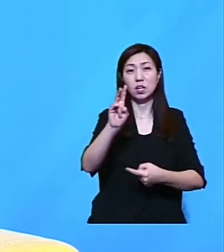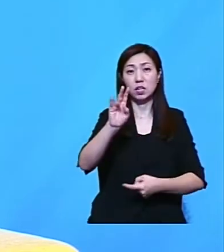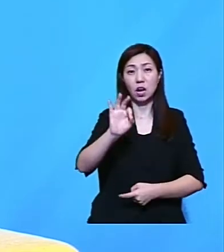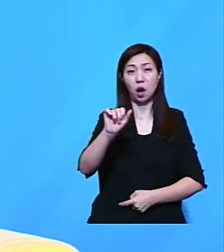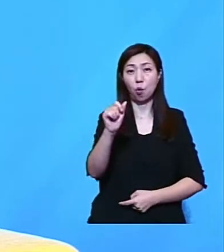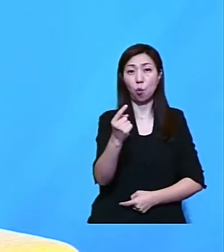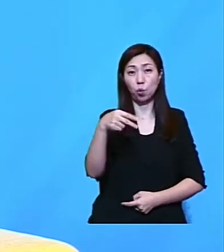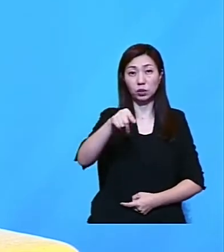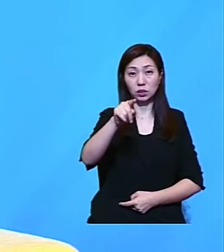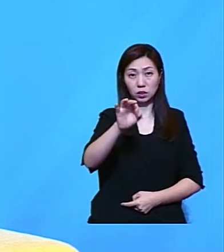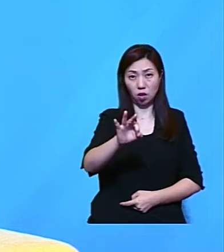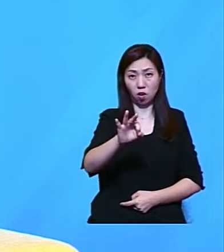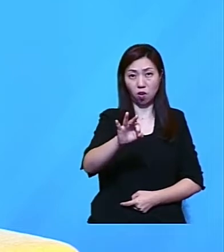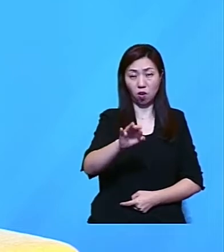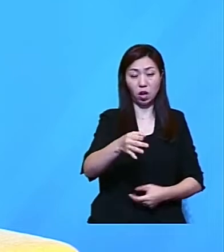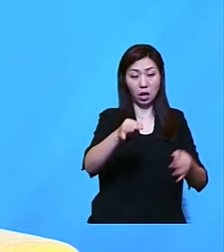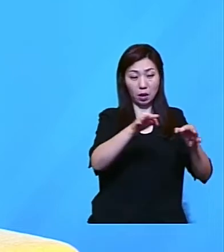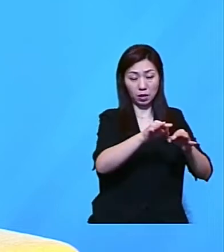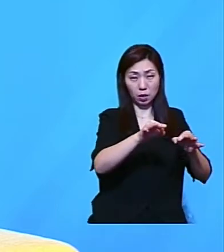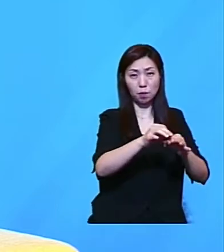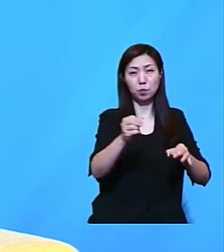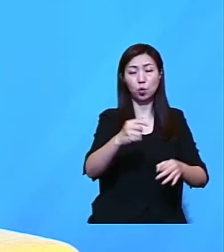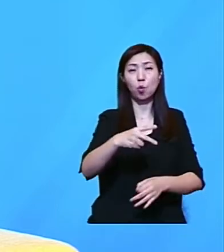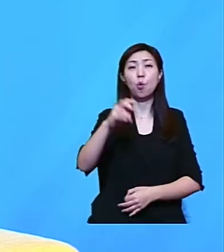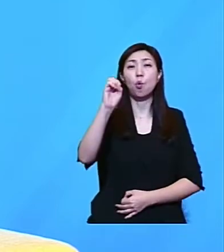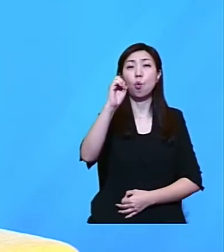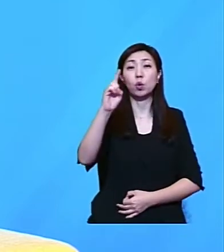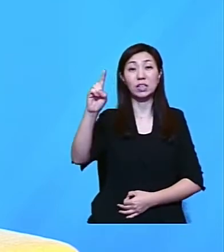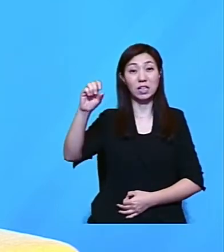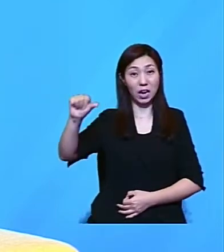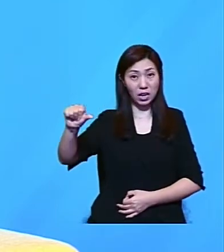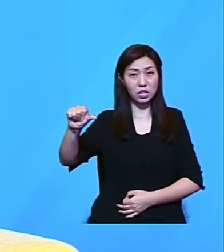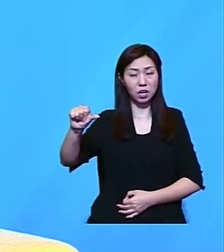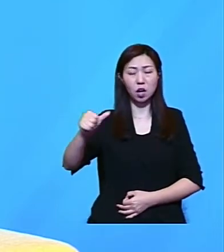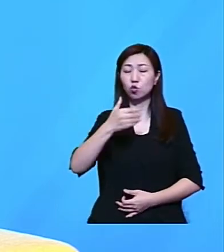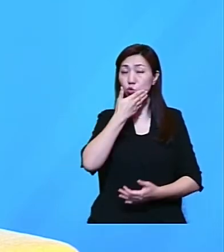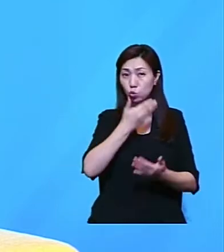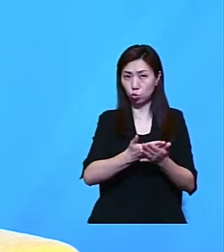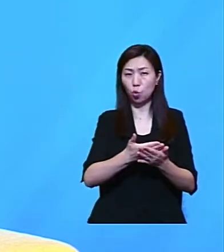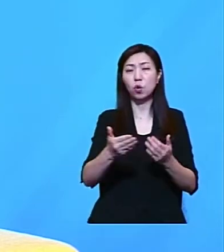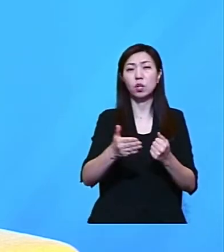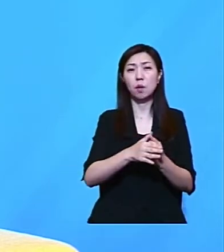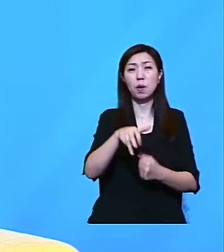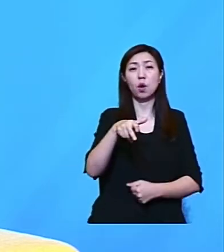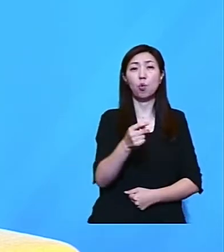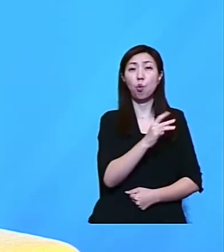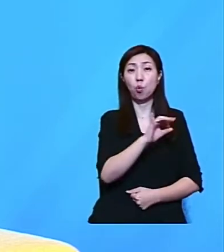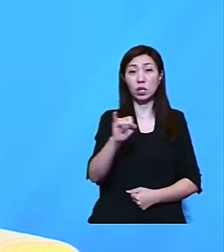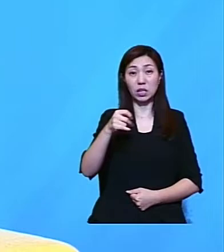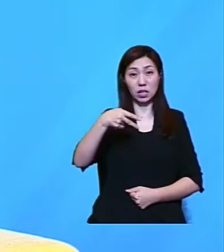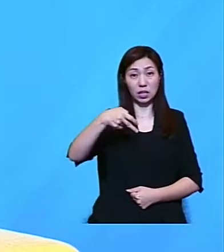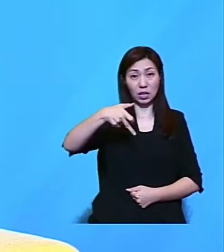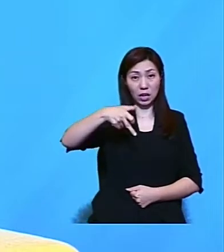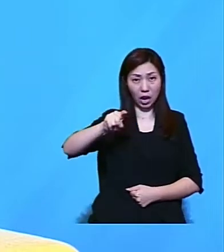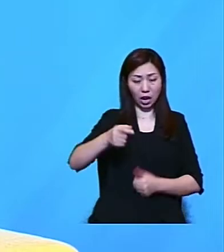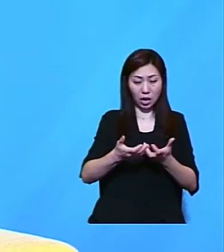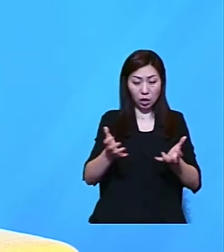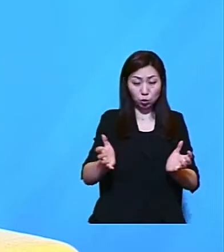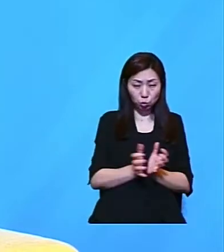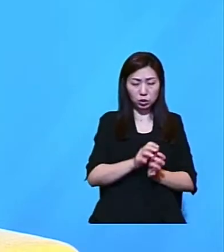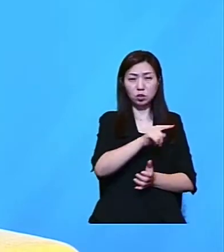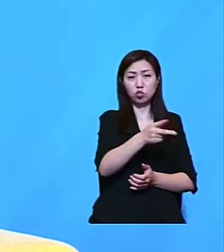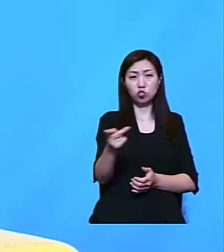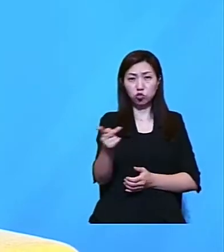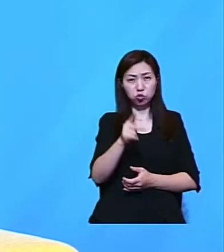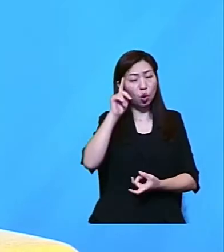for organizations like KOICA to focus. Okay, thank you, Frank. Joyce, in your presentation